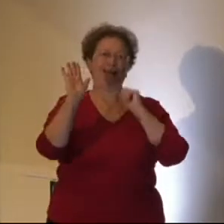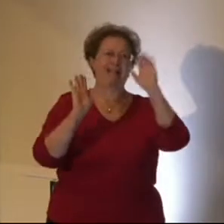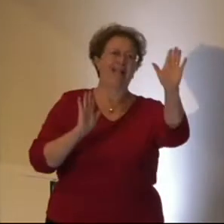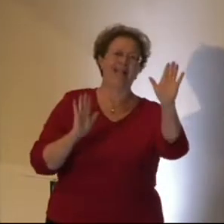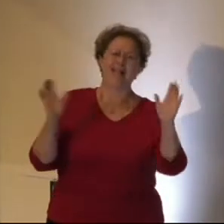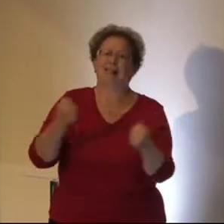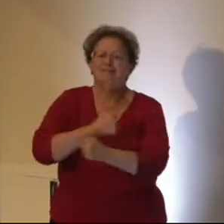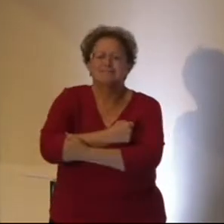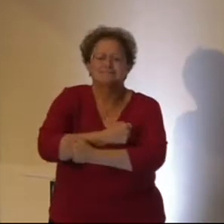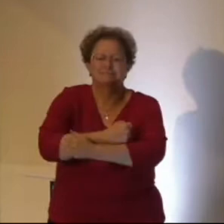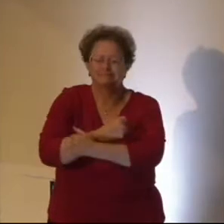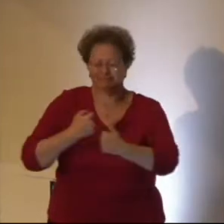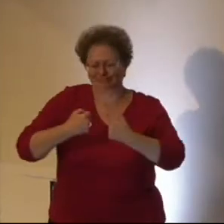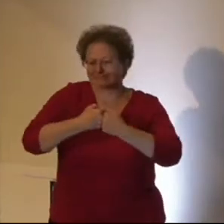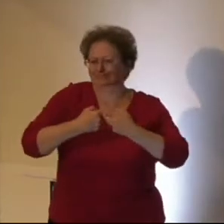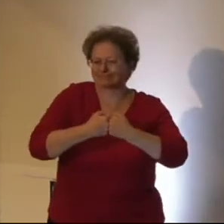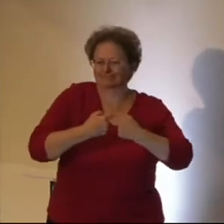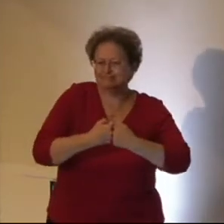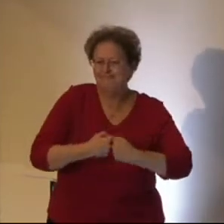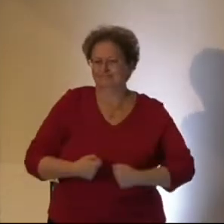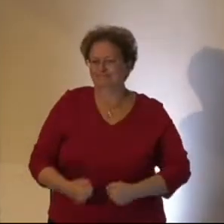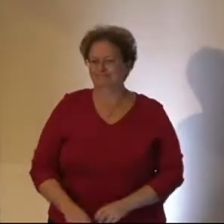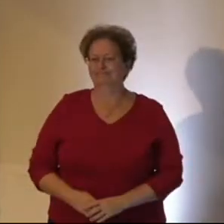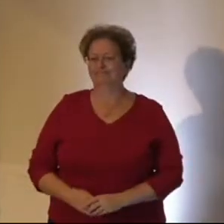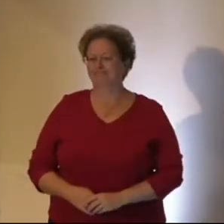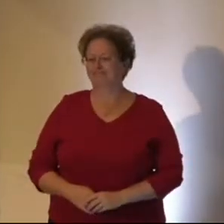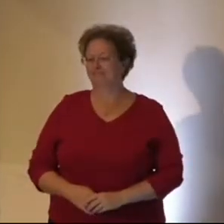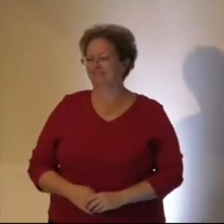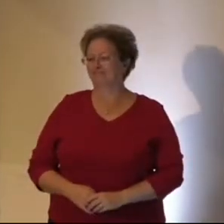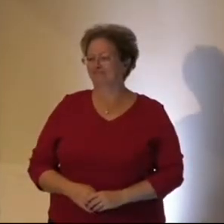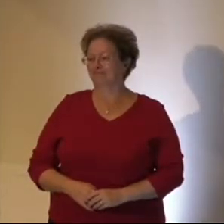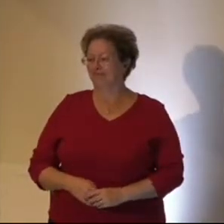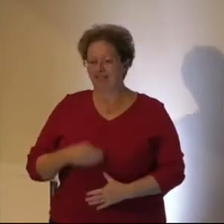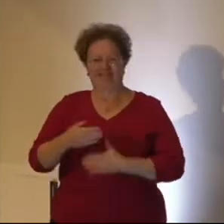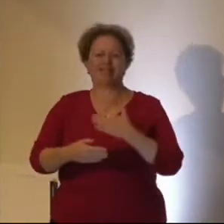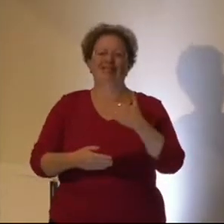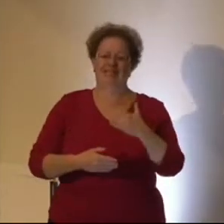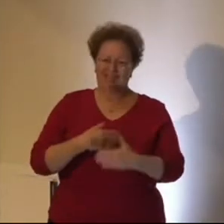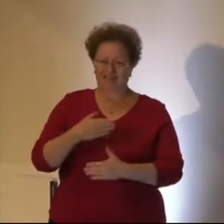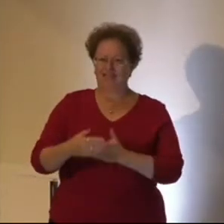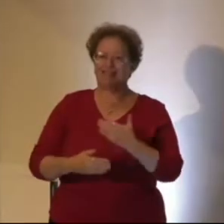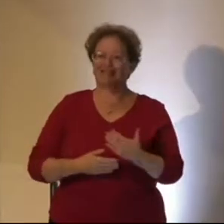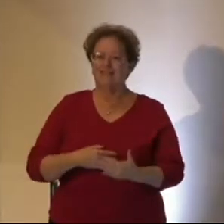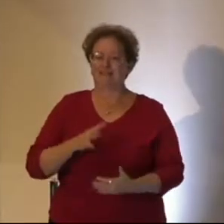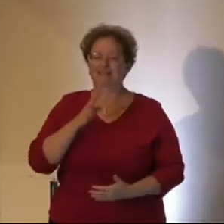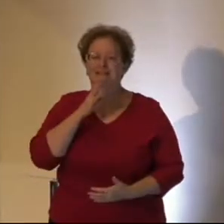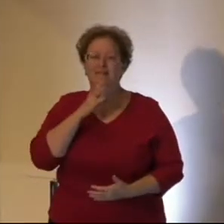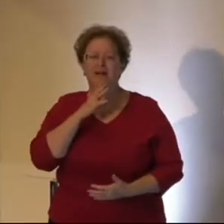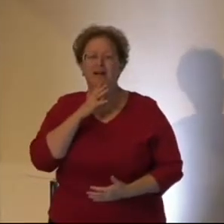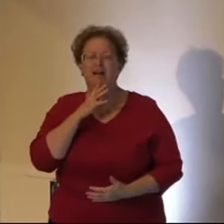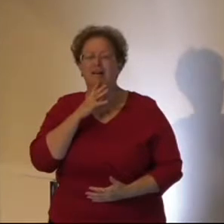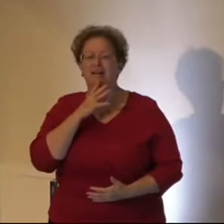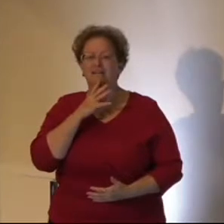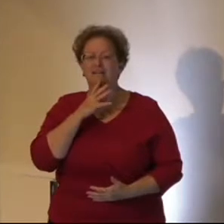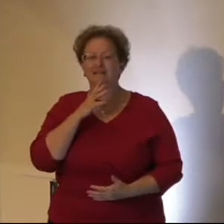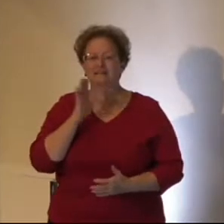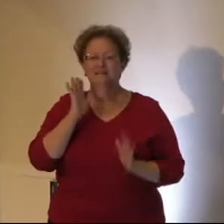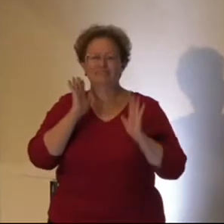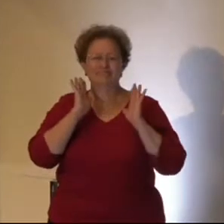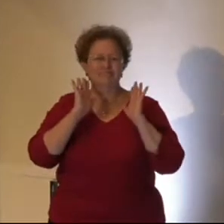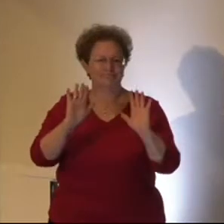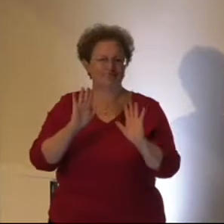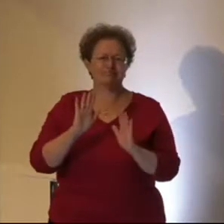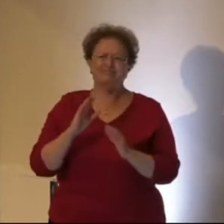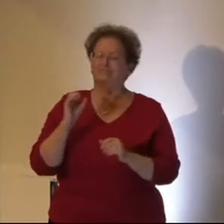they're hugging, they're fist-bumping and chest-bumping, and they're going on and on about the stars of the game and what they did that led to